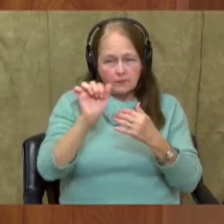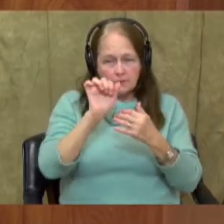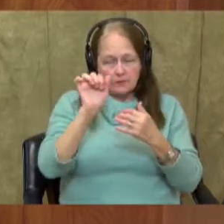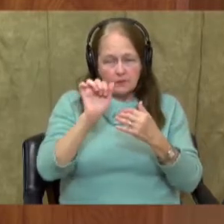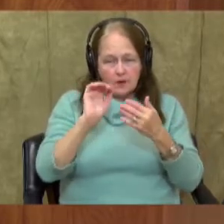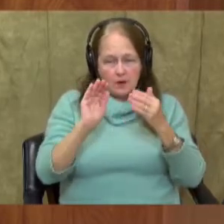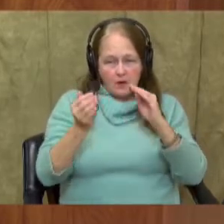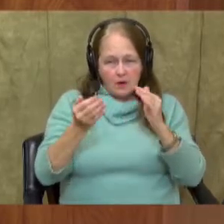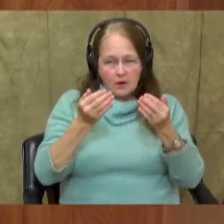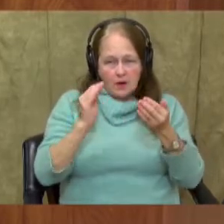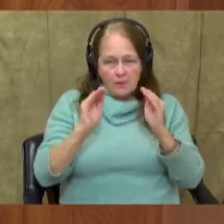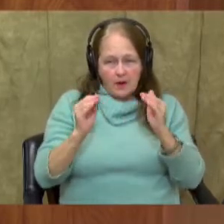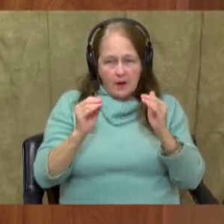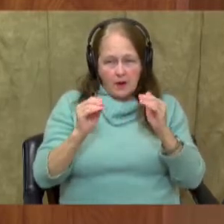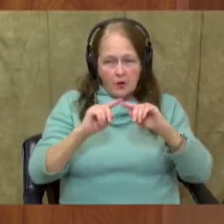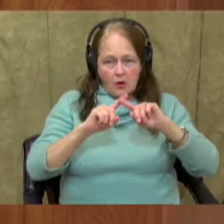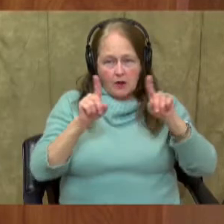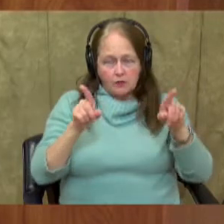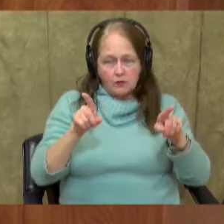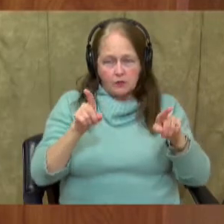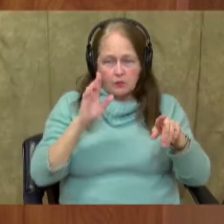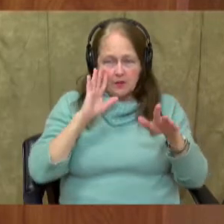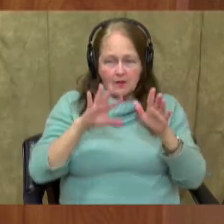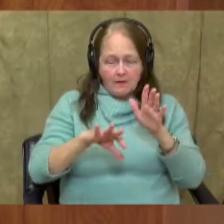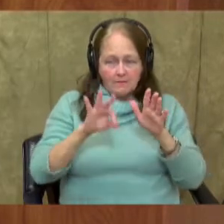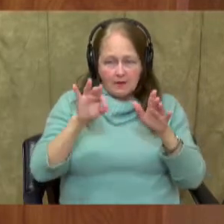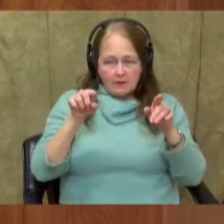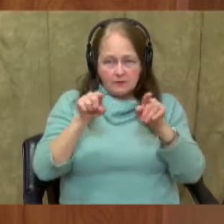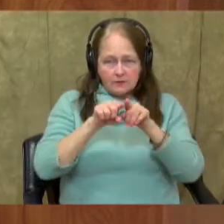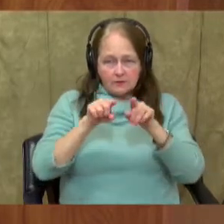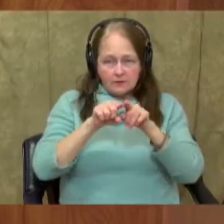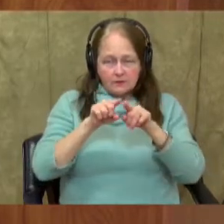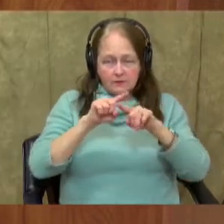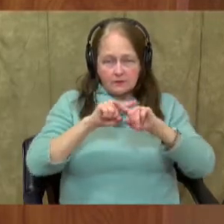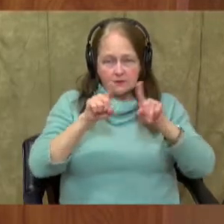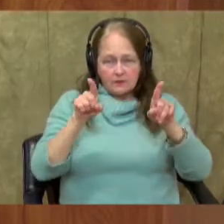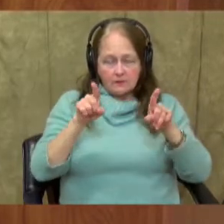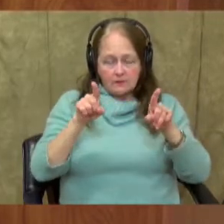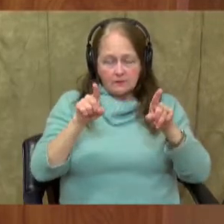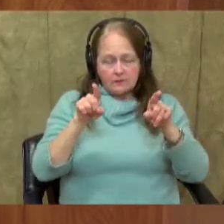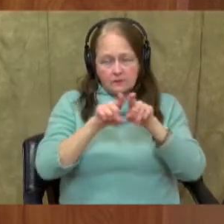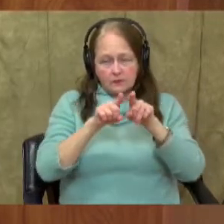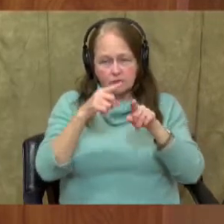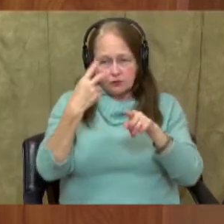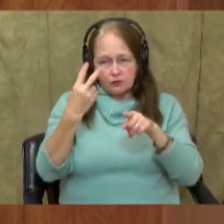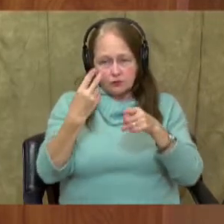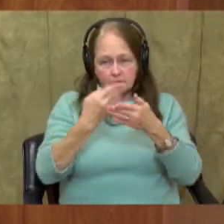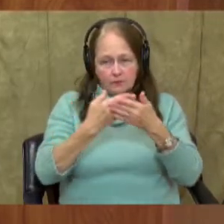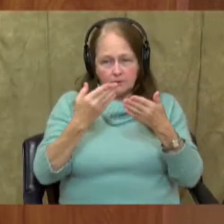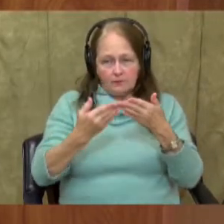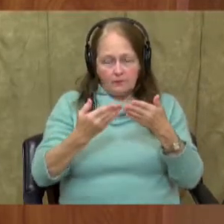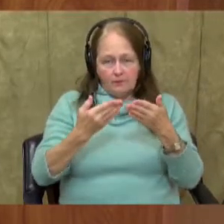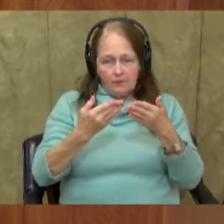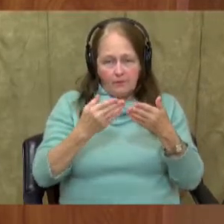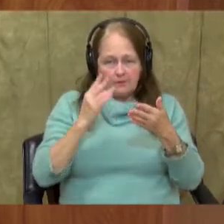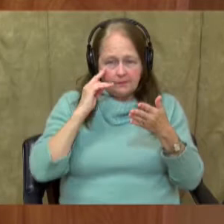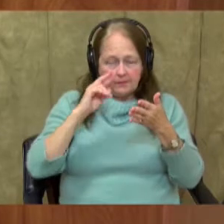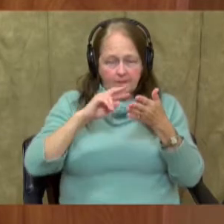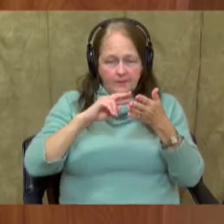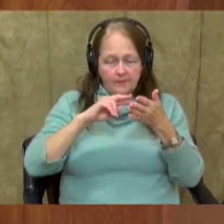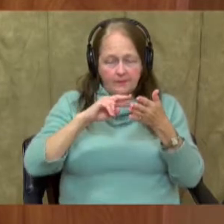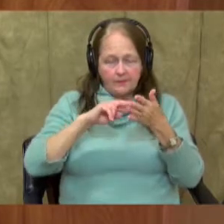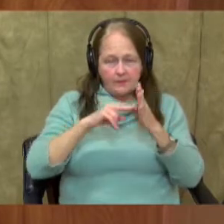does compare and contrasting mean that you will find the similarities and the differences between 2 things? Or does it